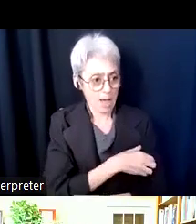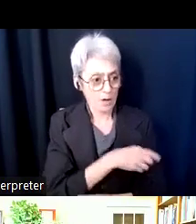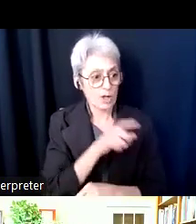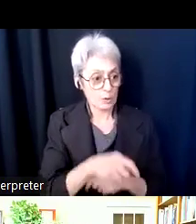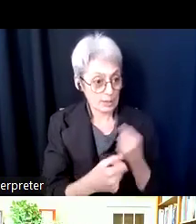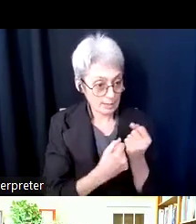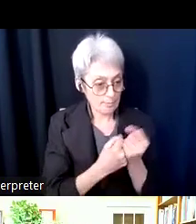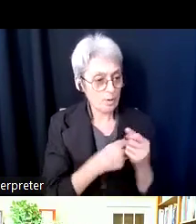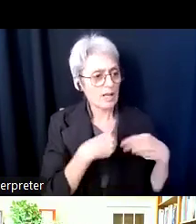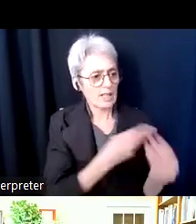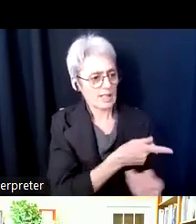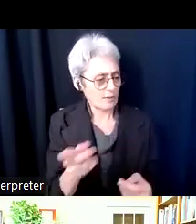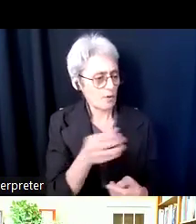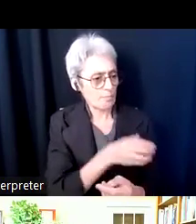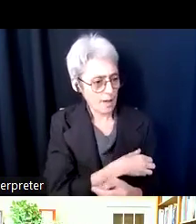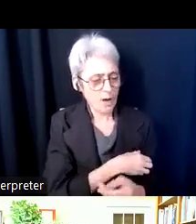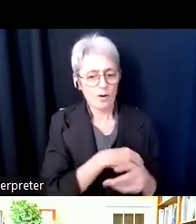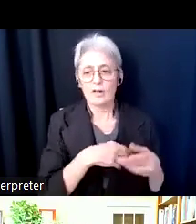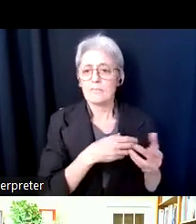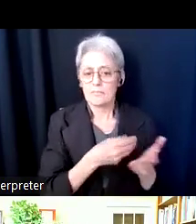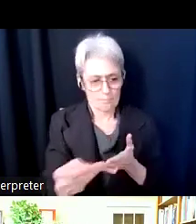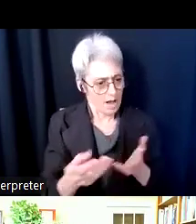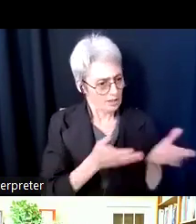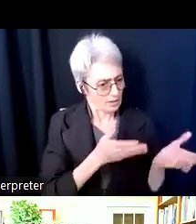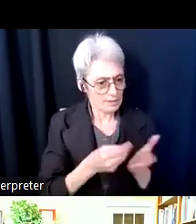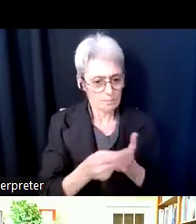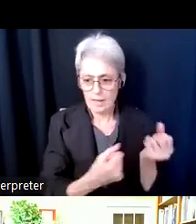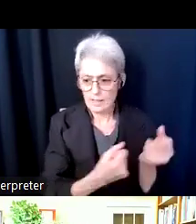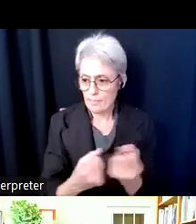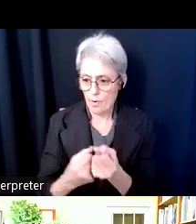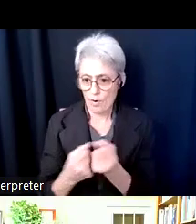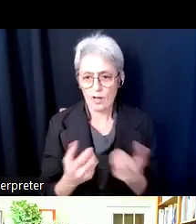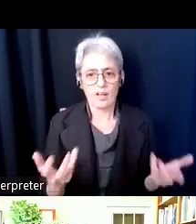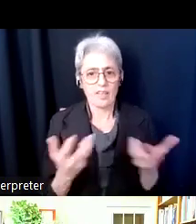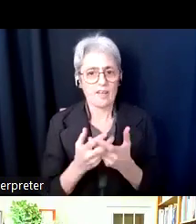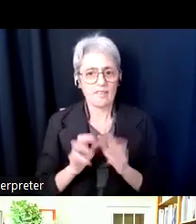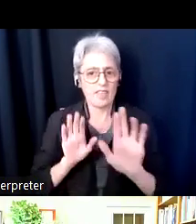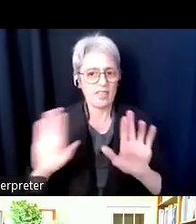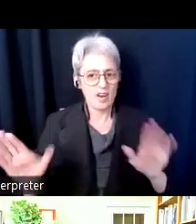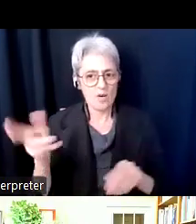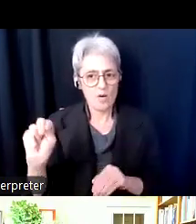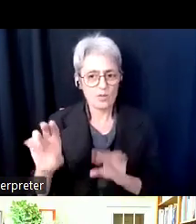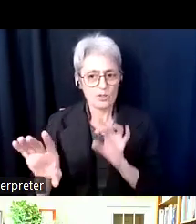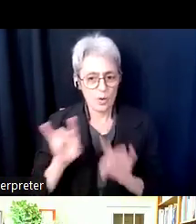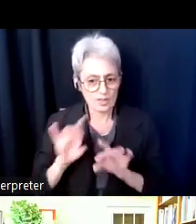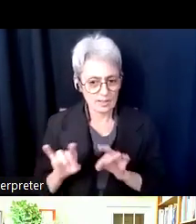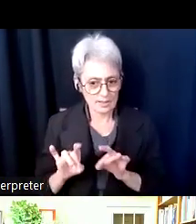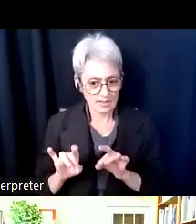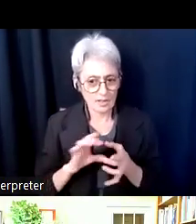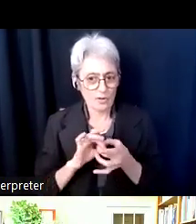design and purchase services and supports that closely align with their own choices about the course of their